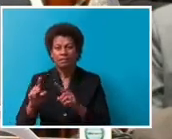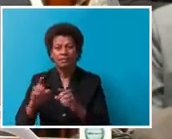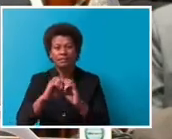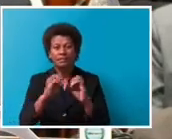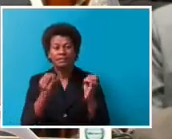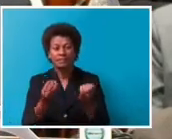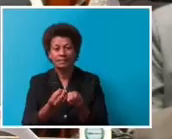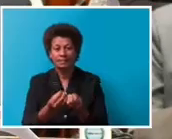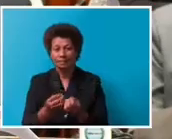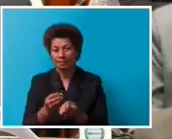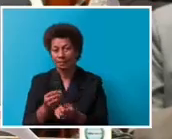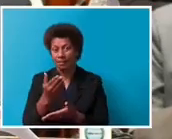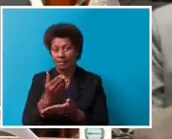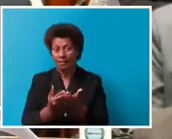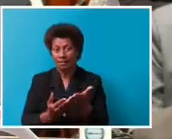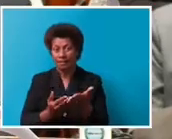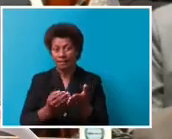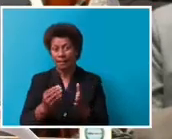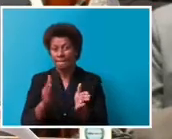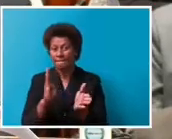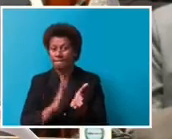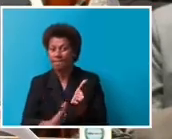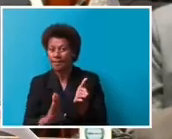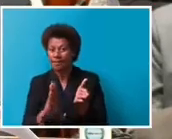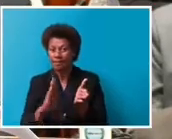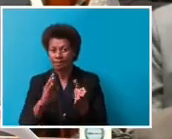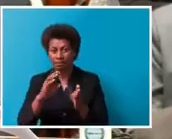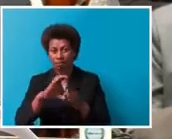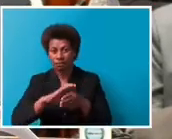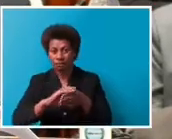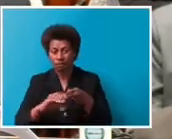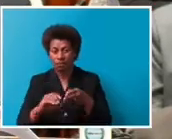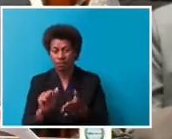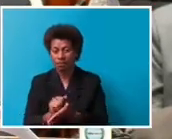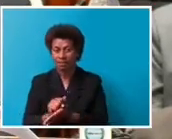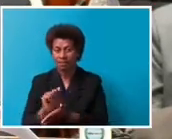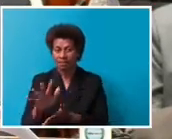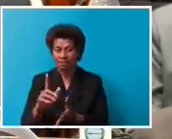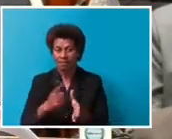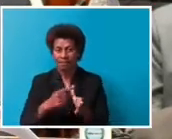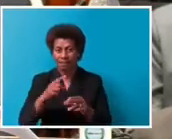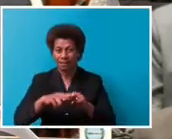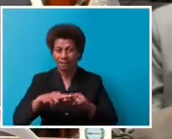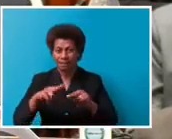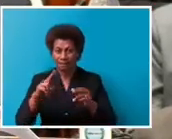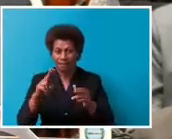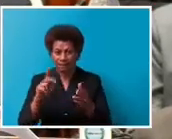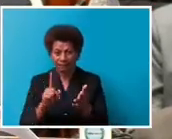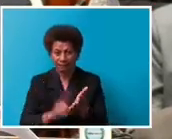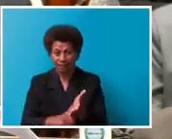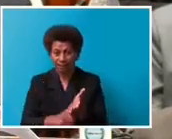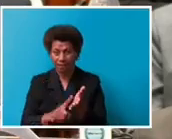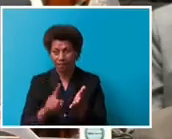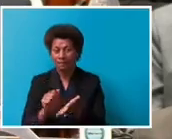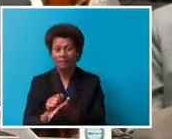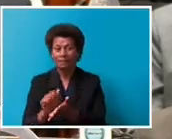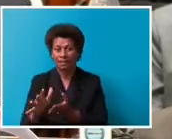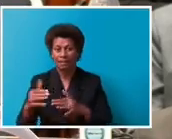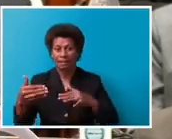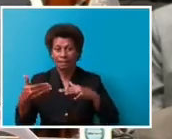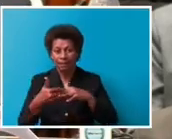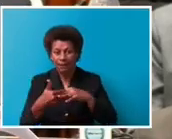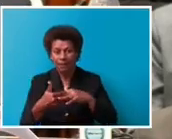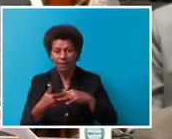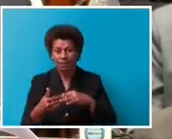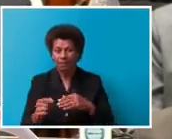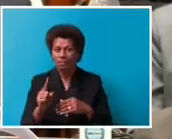and over $500 million generated through the sale of EFL, Fiji ports and ATH by the previous government. These were